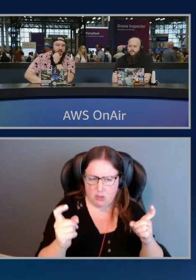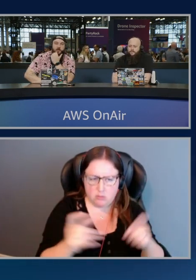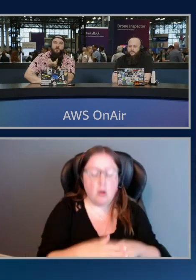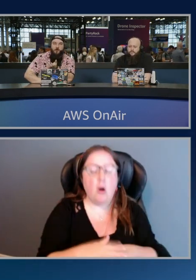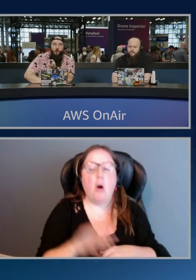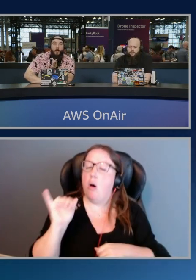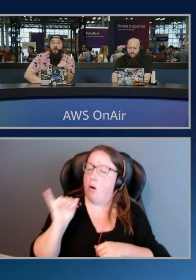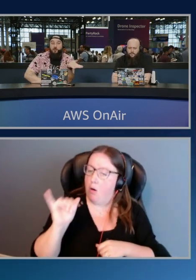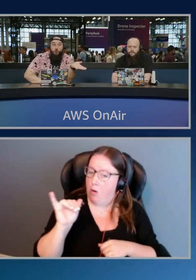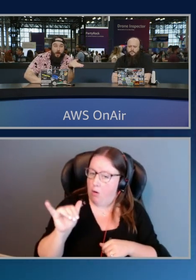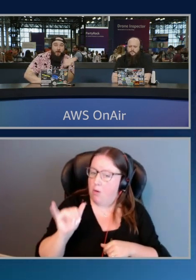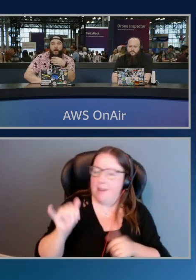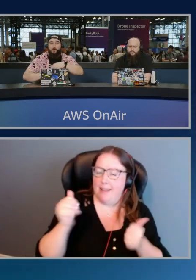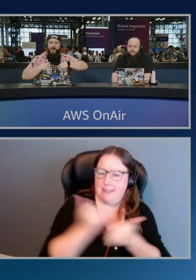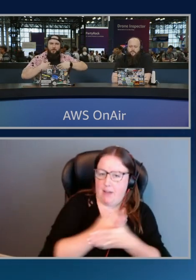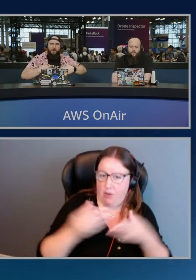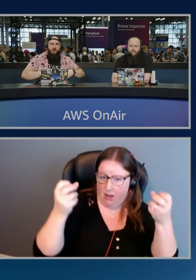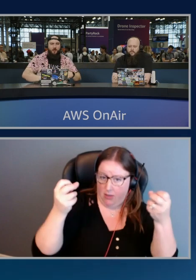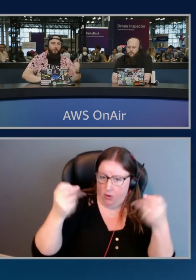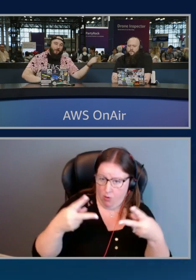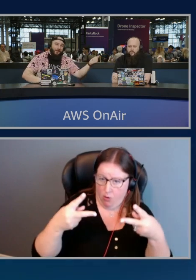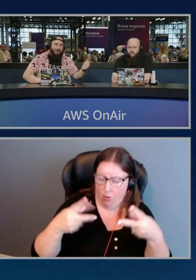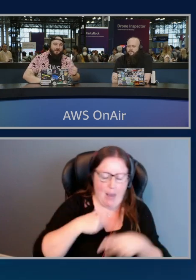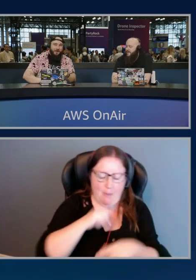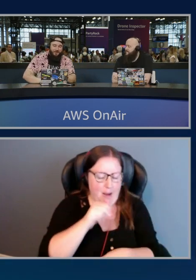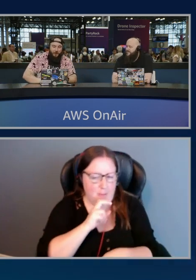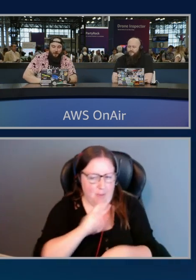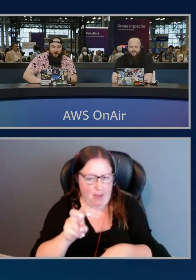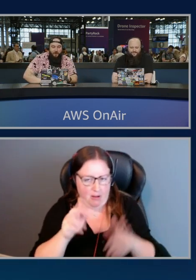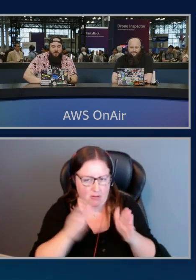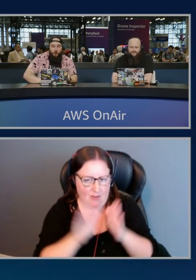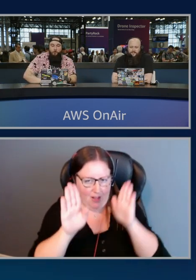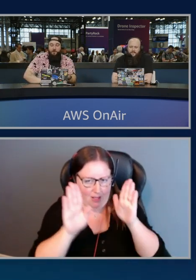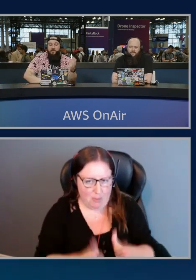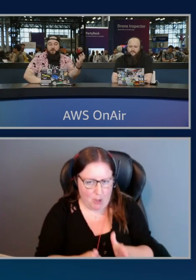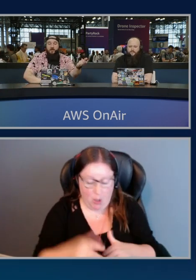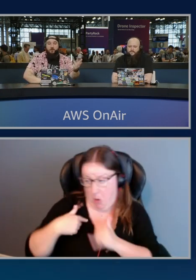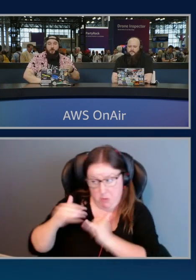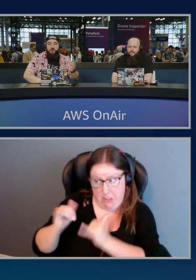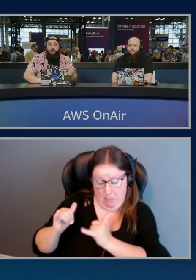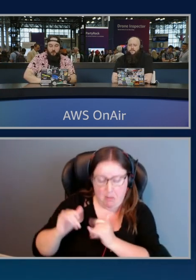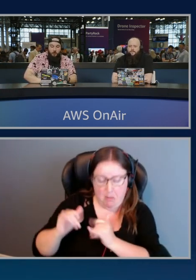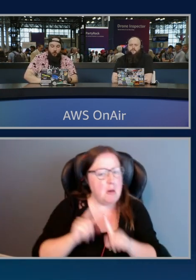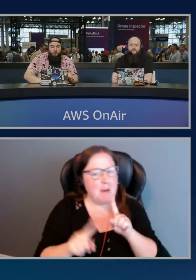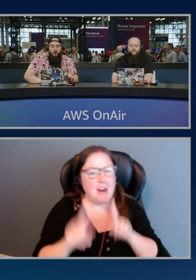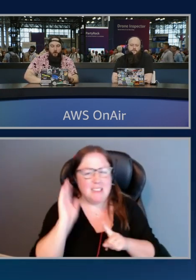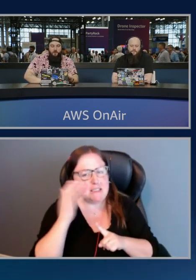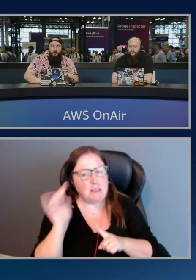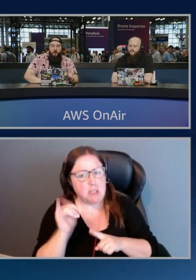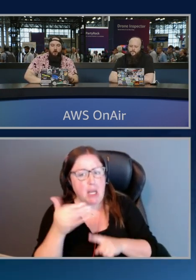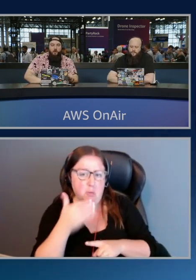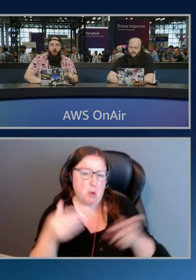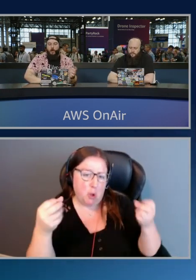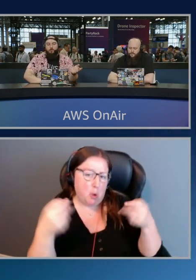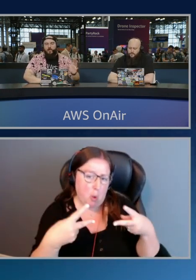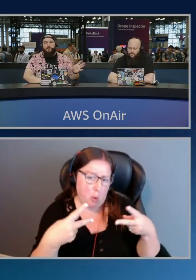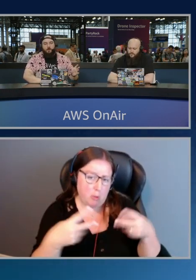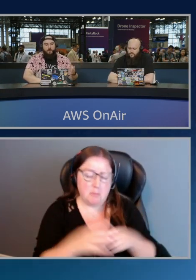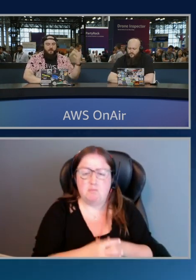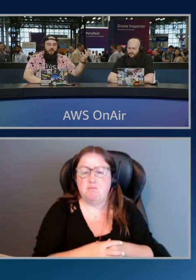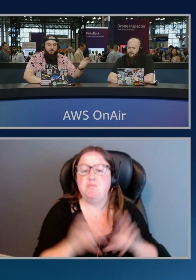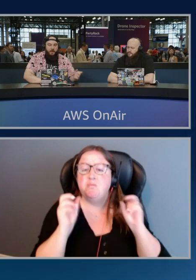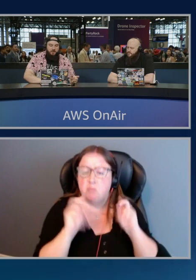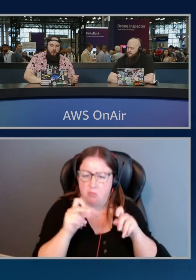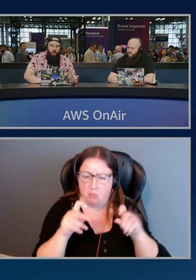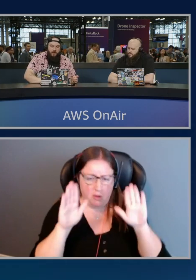this is decently written code, I assume. I'm not a Python developer like this man as well. Same. So but this seems like a very decently written code. So okay, that's great.